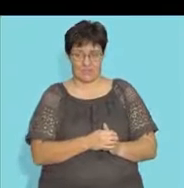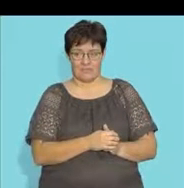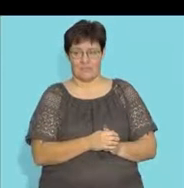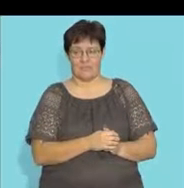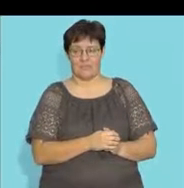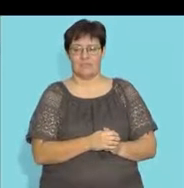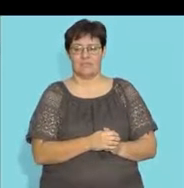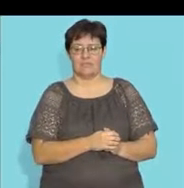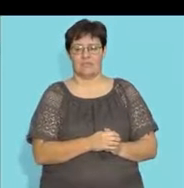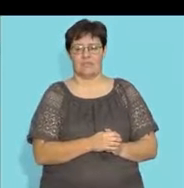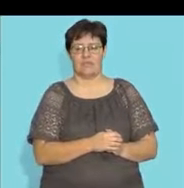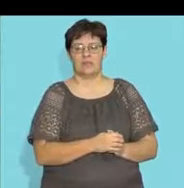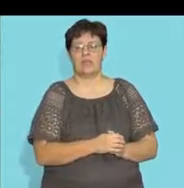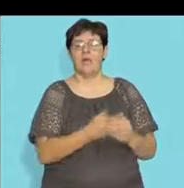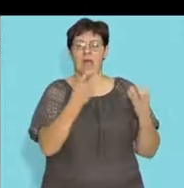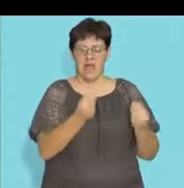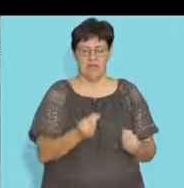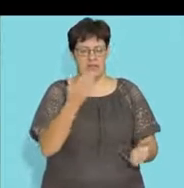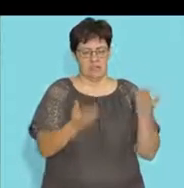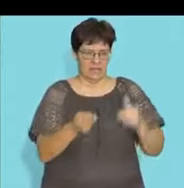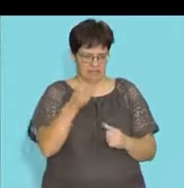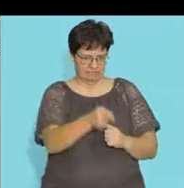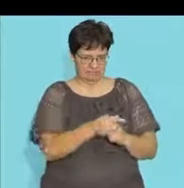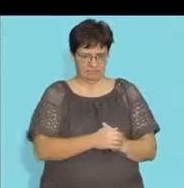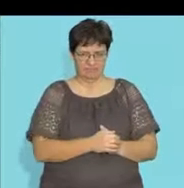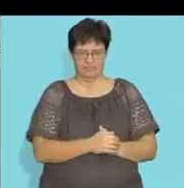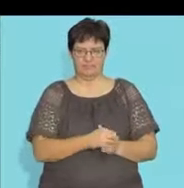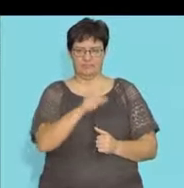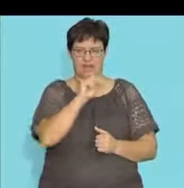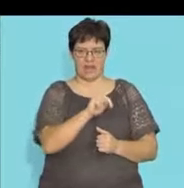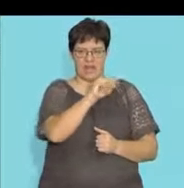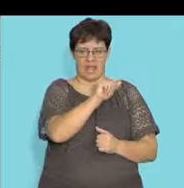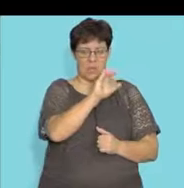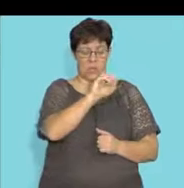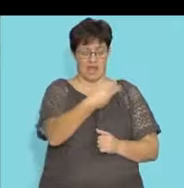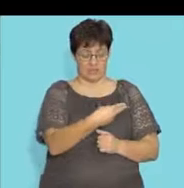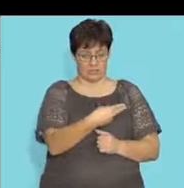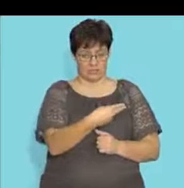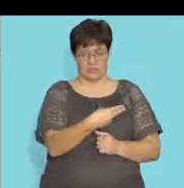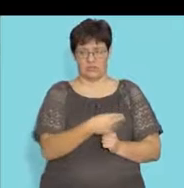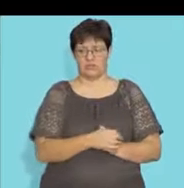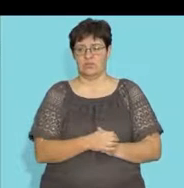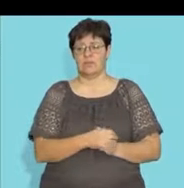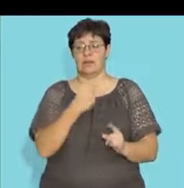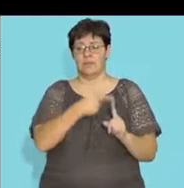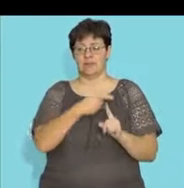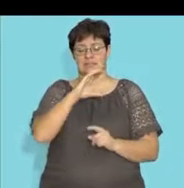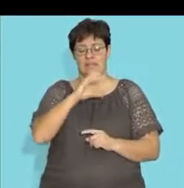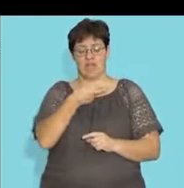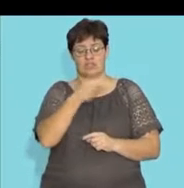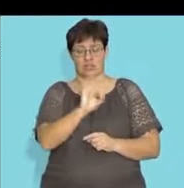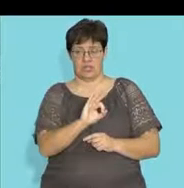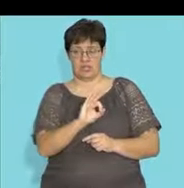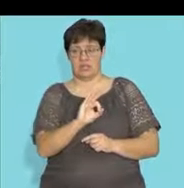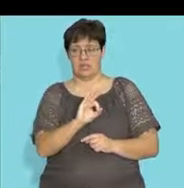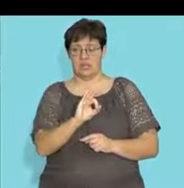equation. We have the balanced chemical equation here where we have sodium hydroxide and ethanoic